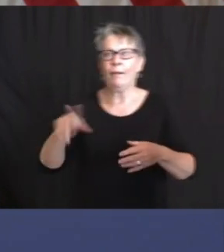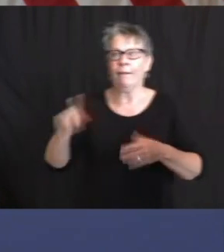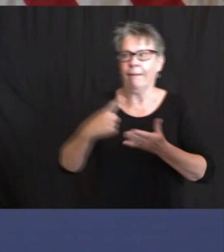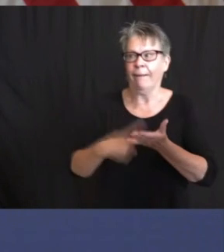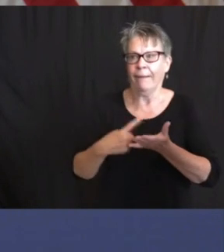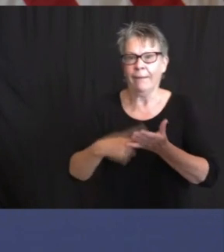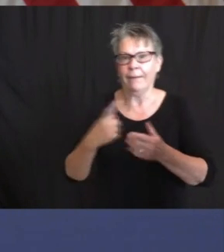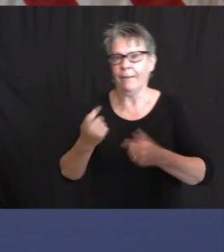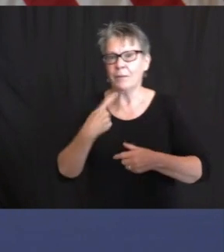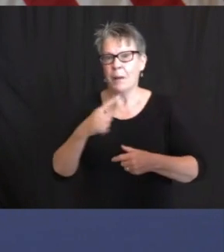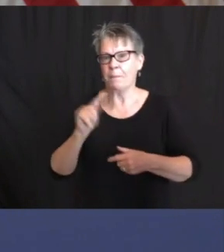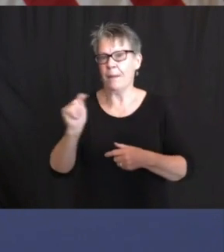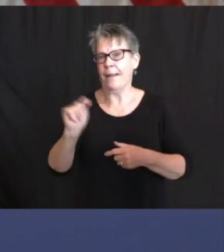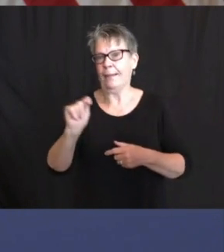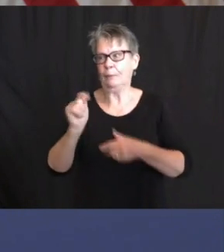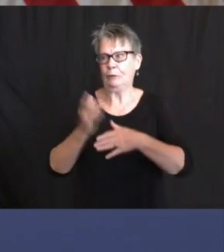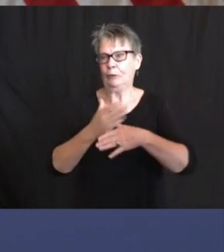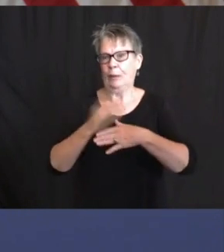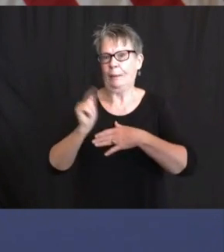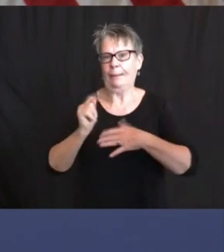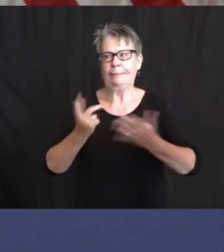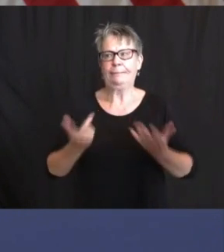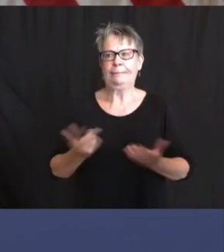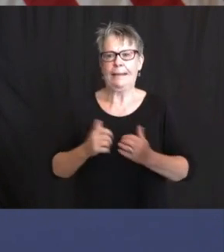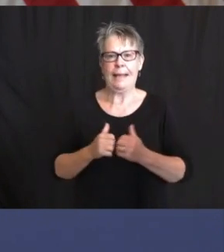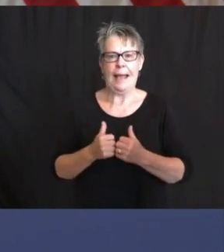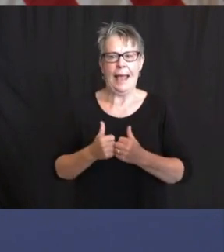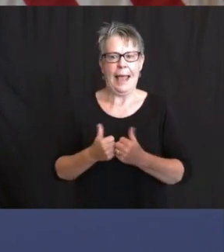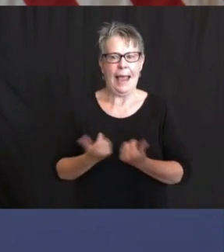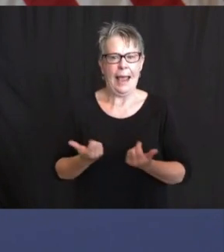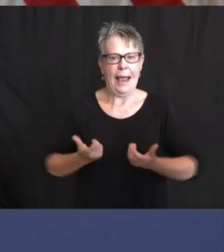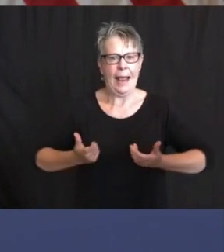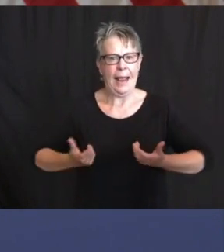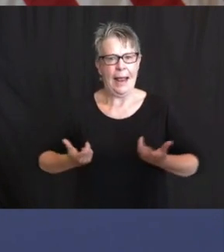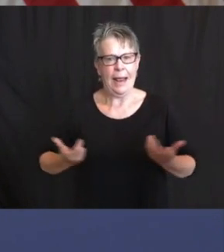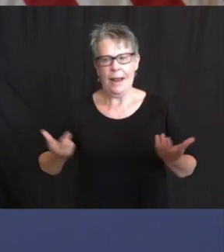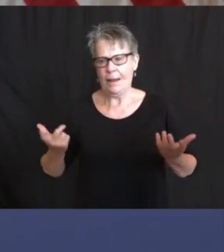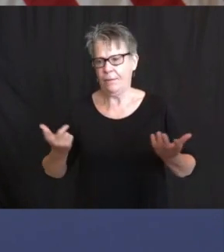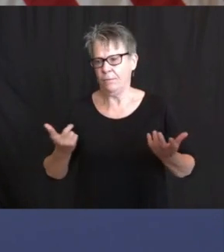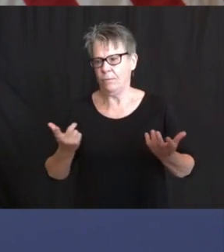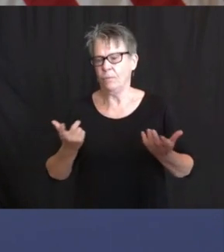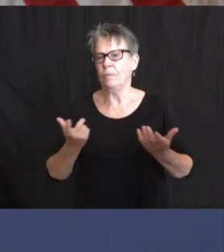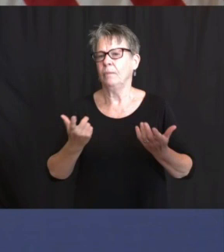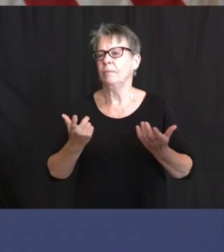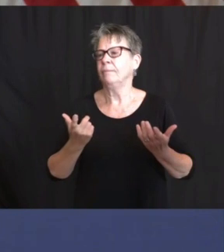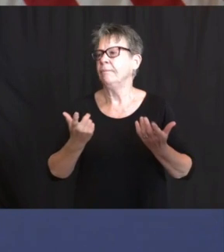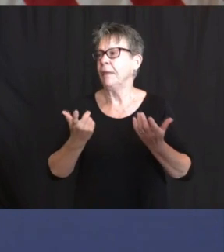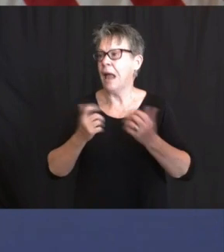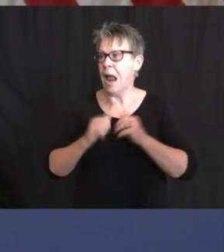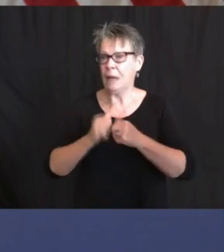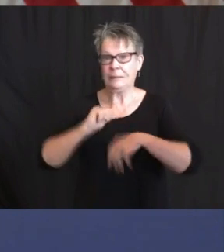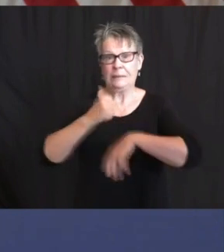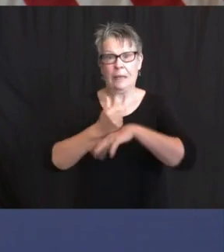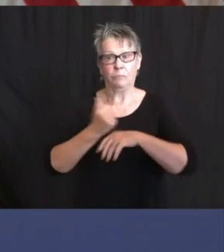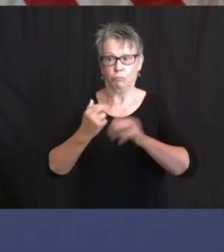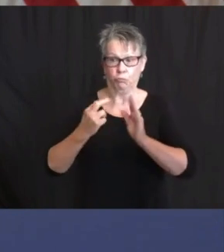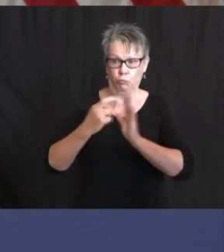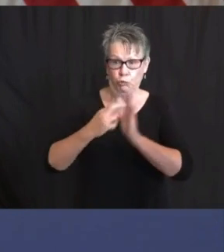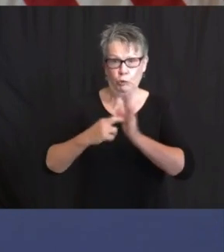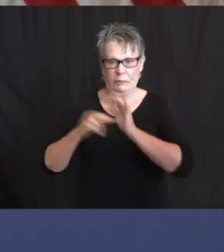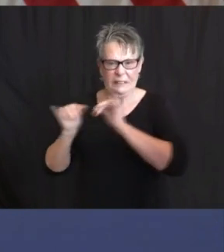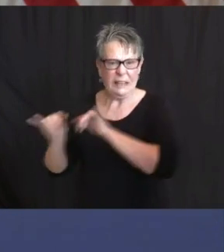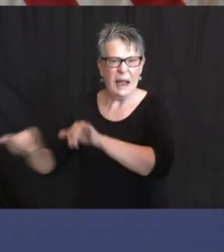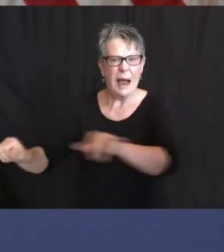of what is or is not appropriate. I won't actually get into the bathroom guidance here. We actually do have a number of don't have